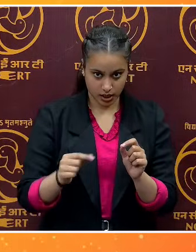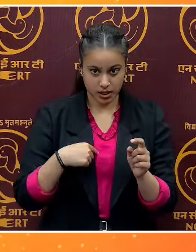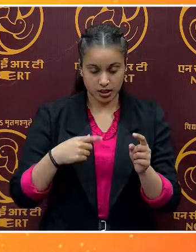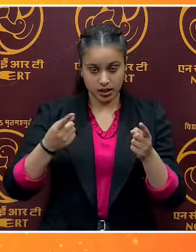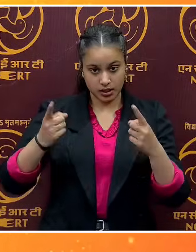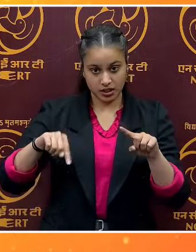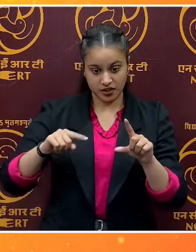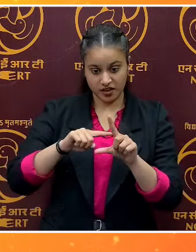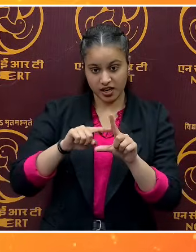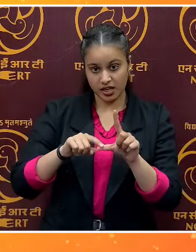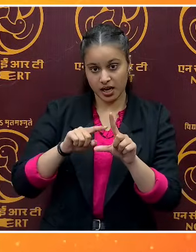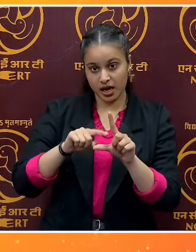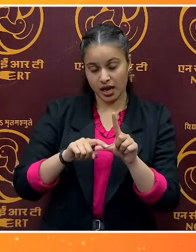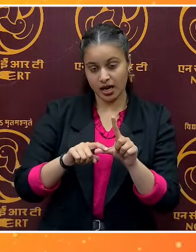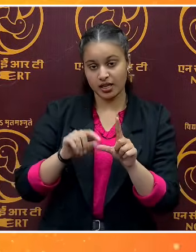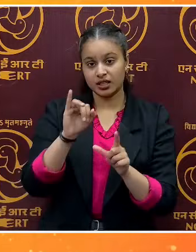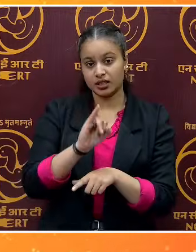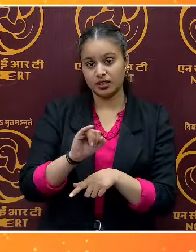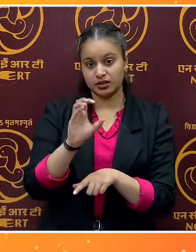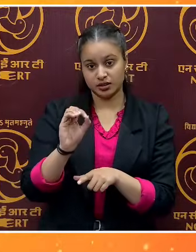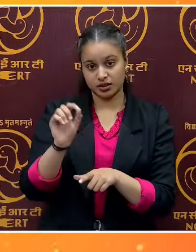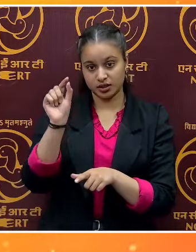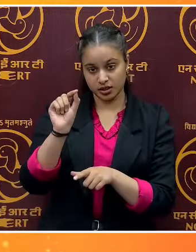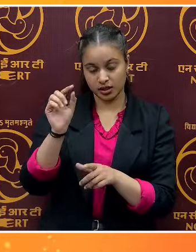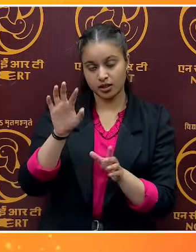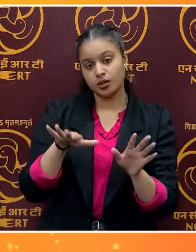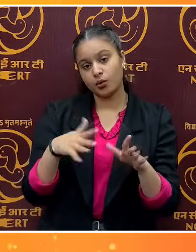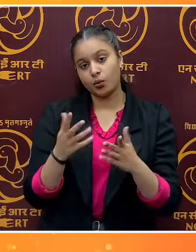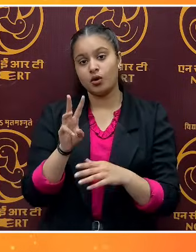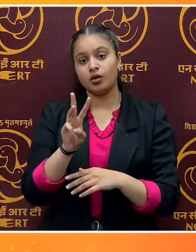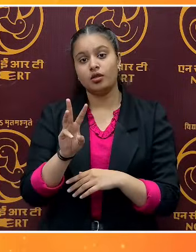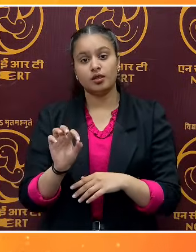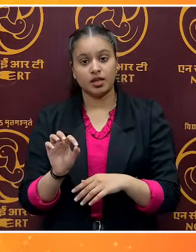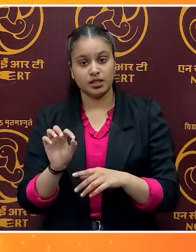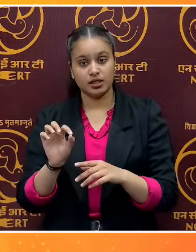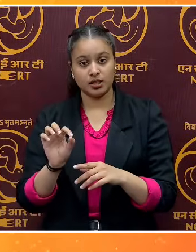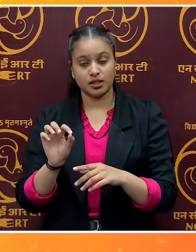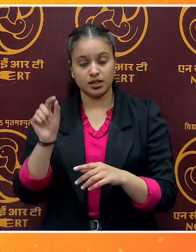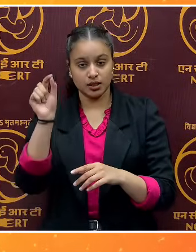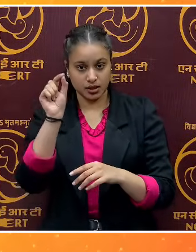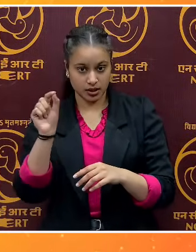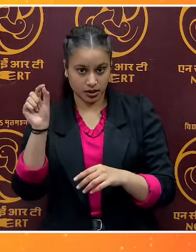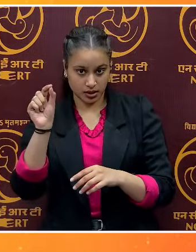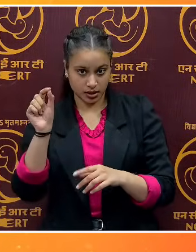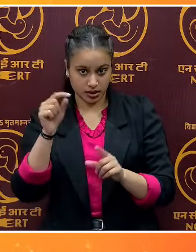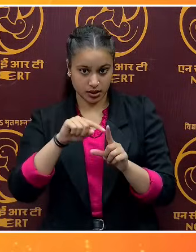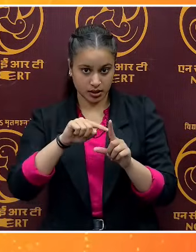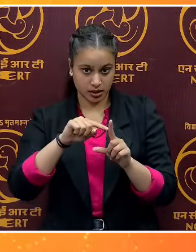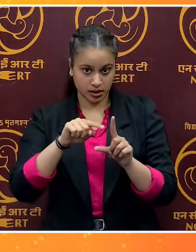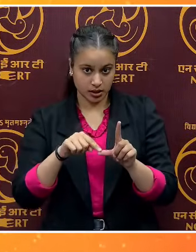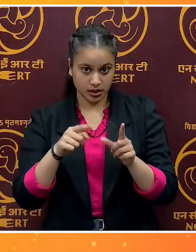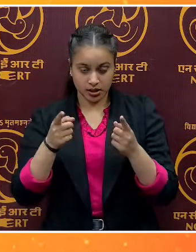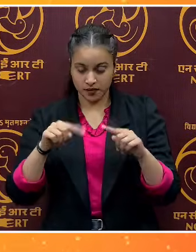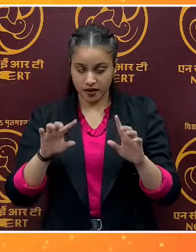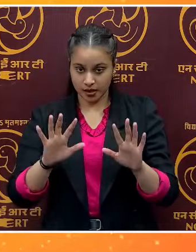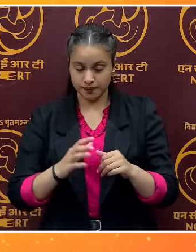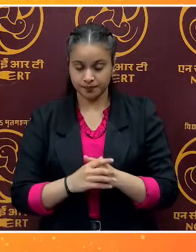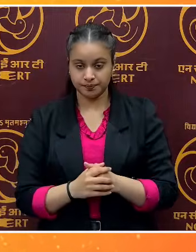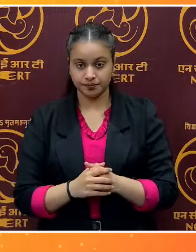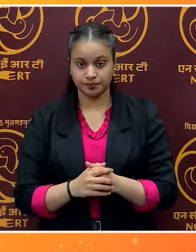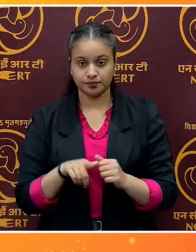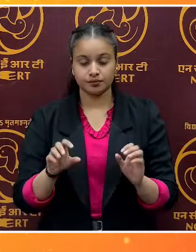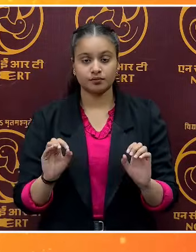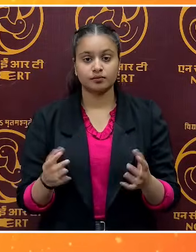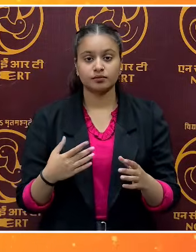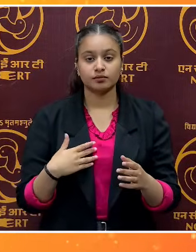angles into 60 degrees and 30 degrees. Here, children, as you can see, we have let us start